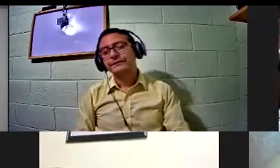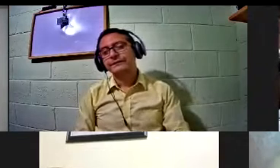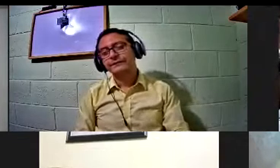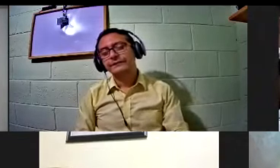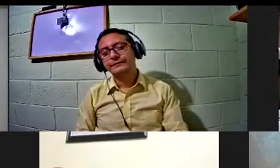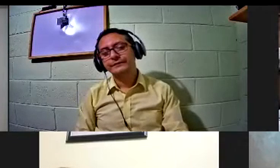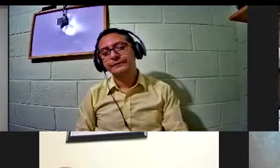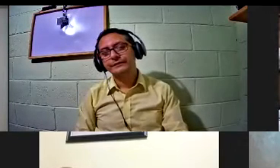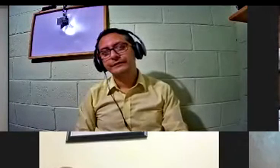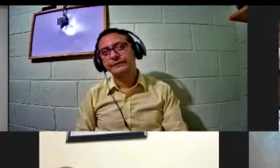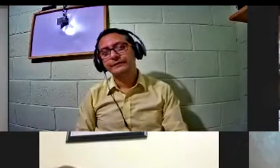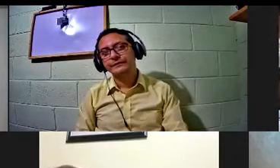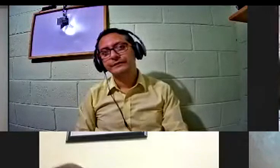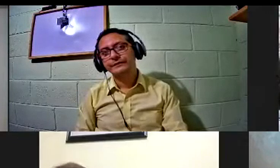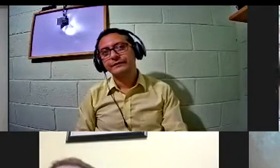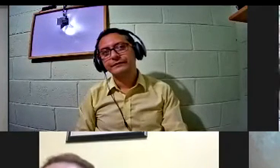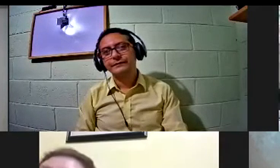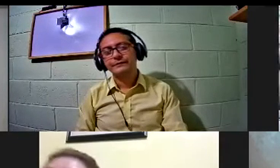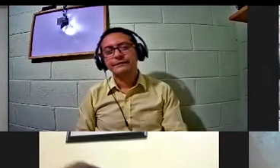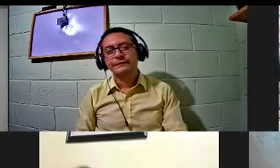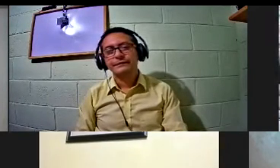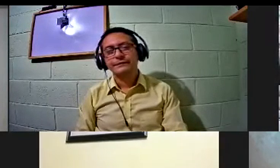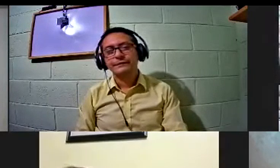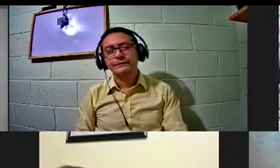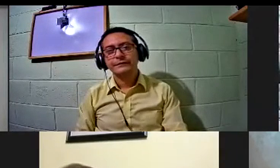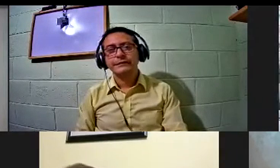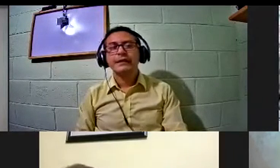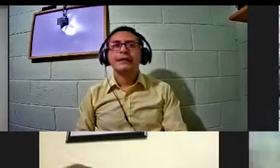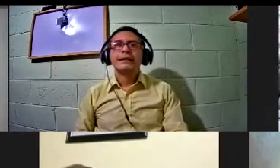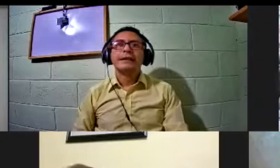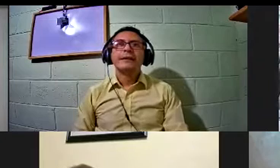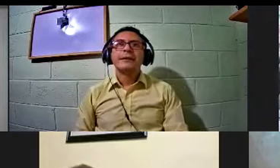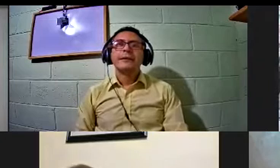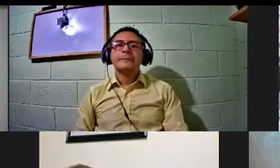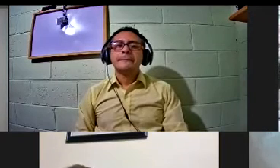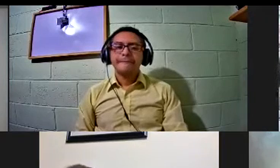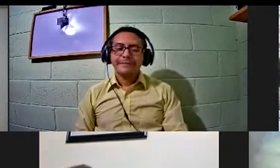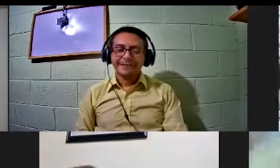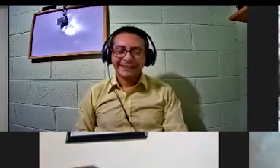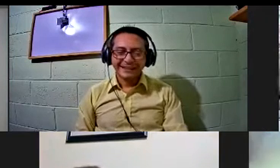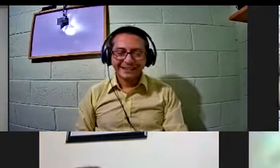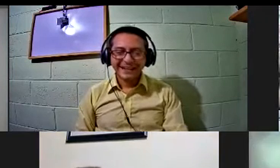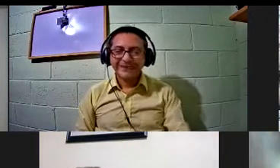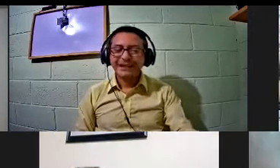doing se está utilizando en presente. Pero la...